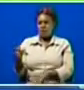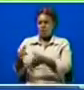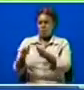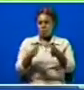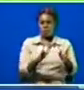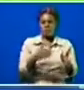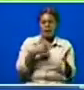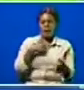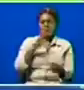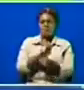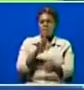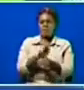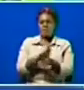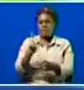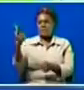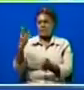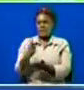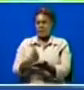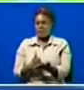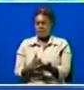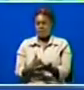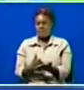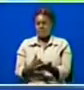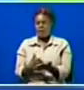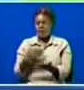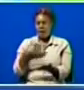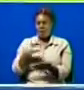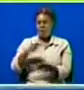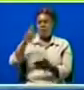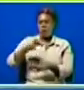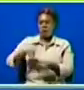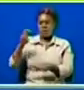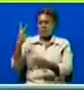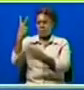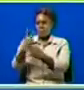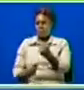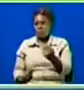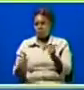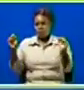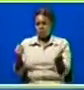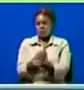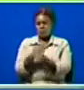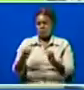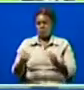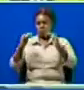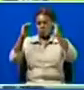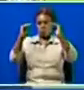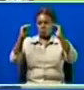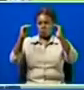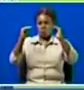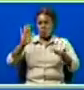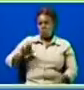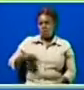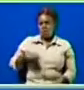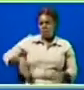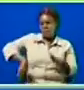opportunities we had, especially in the second half, I think we had more advantage. Both teams were unable to take a step up the ladder in the